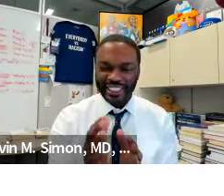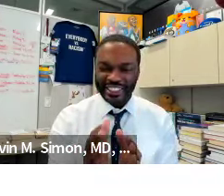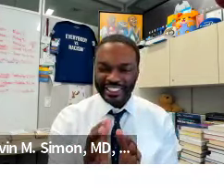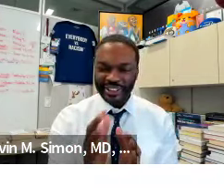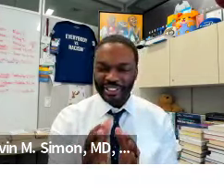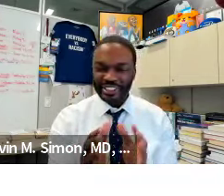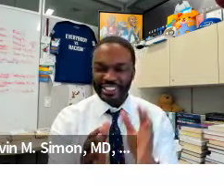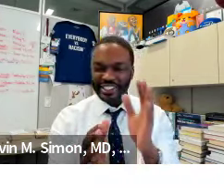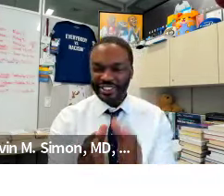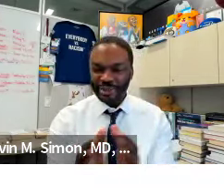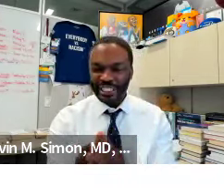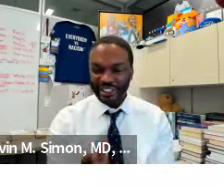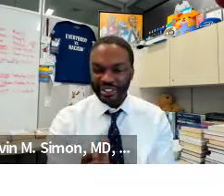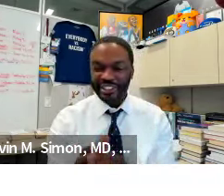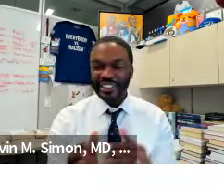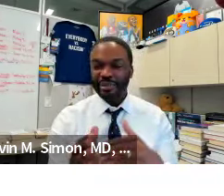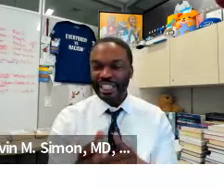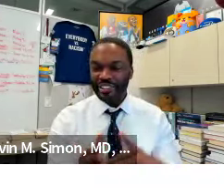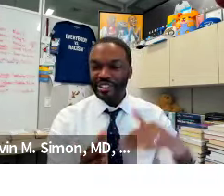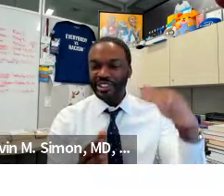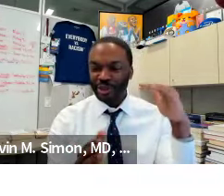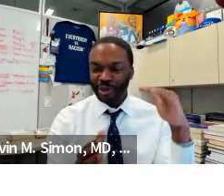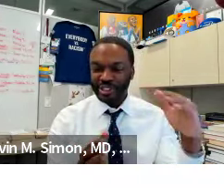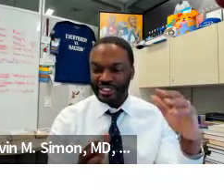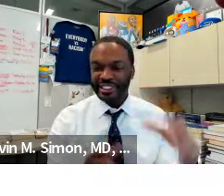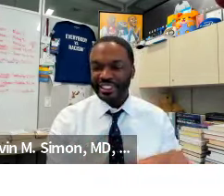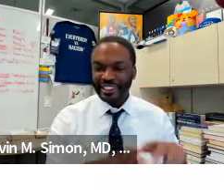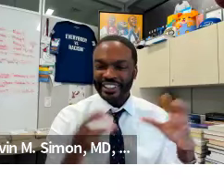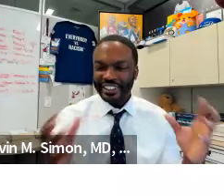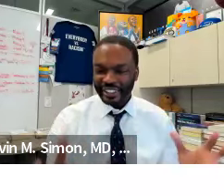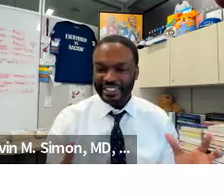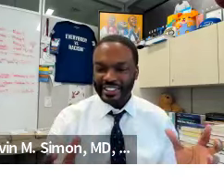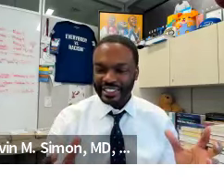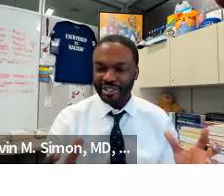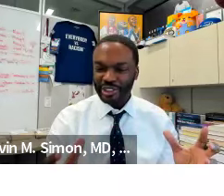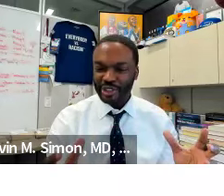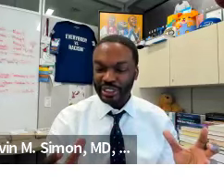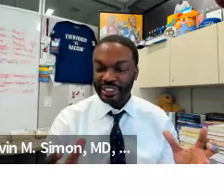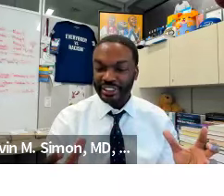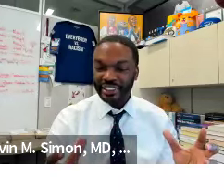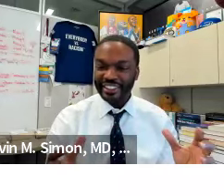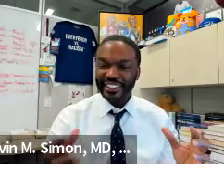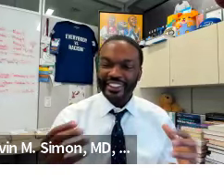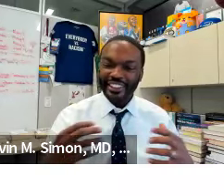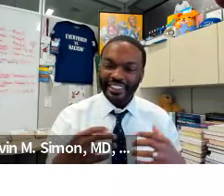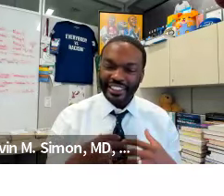or engage in intervention to shift the behavior is going to worsen, let's just say the first week.